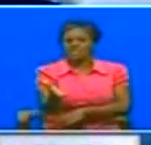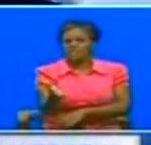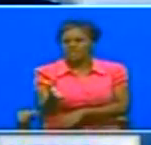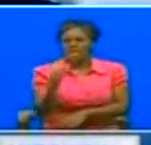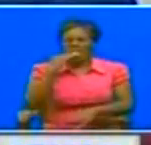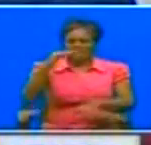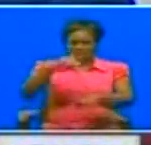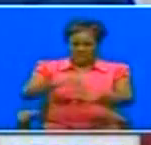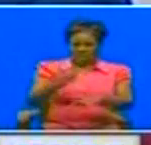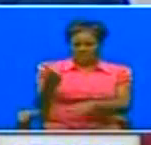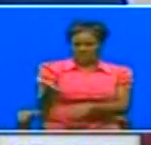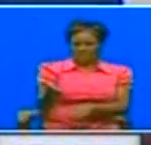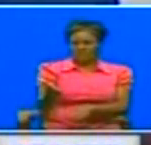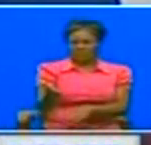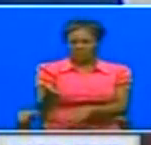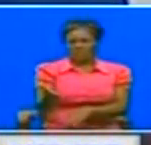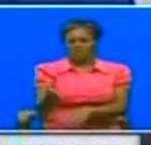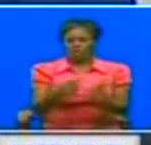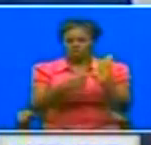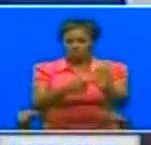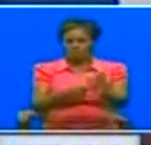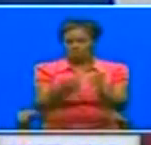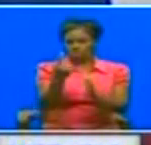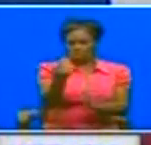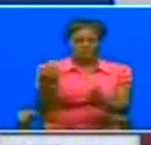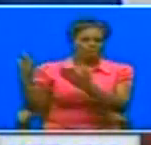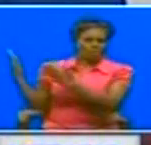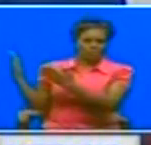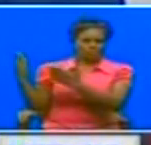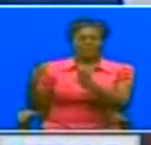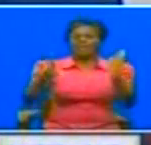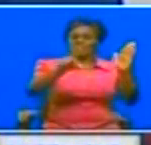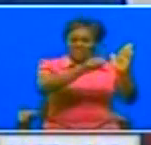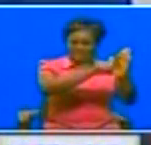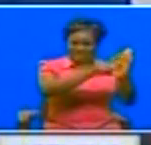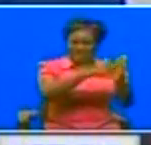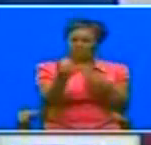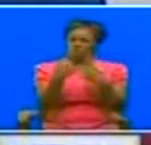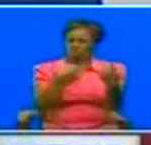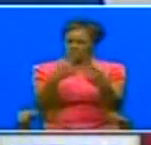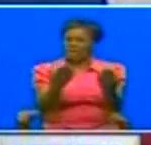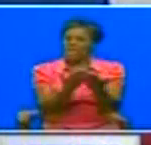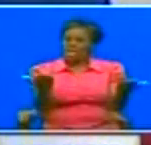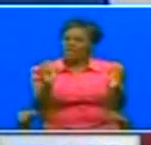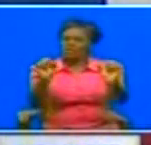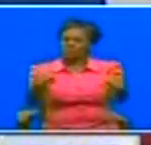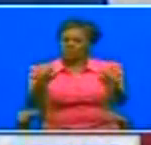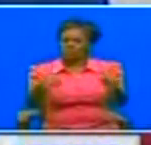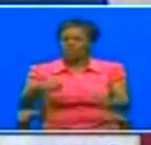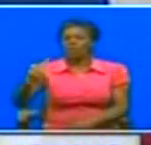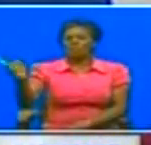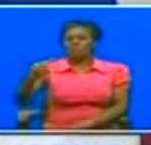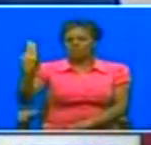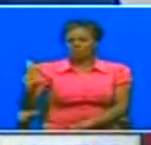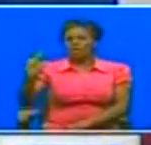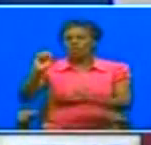letter of which I think we'll have up on our screen soon. Legally speaking, is there any way that President Uhuru